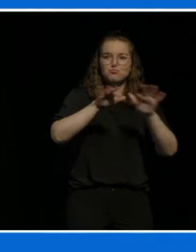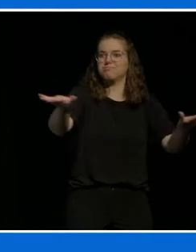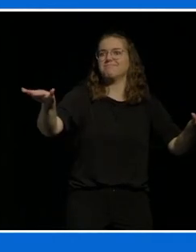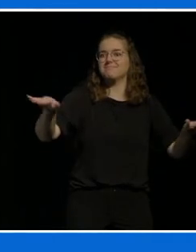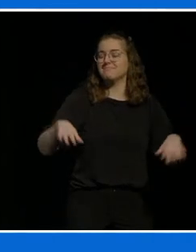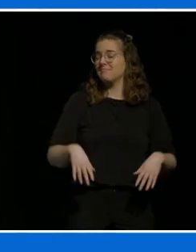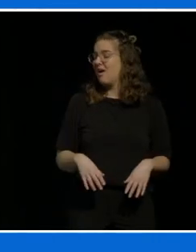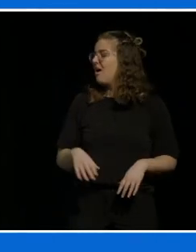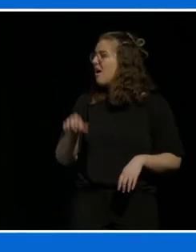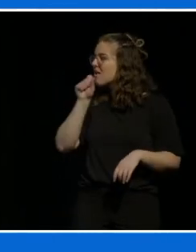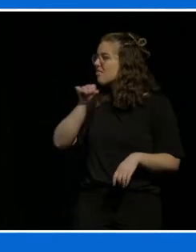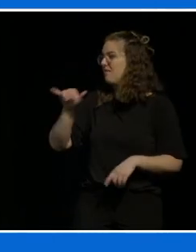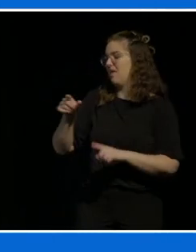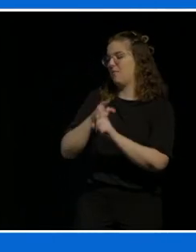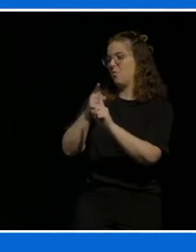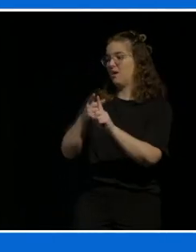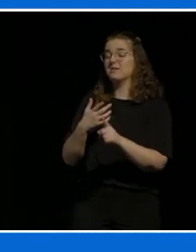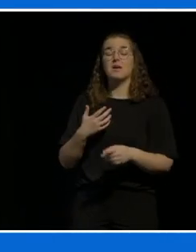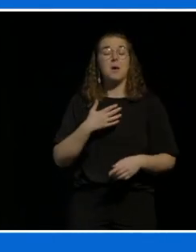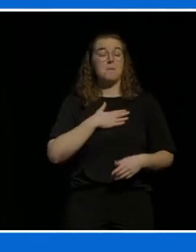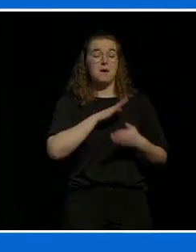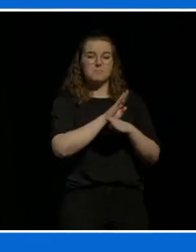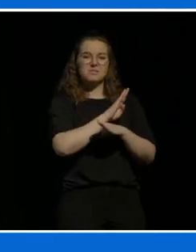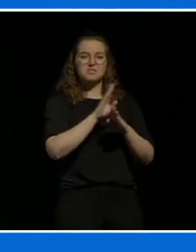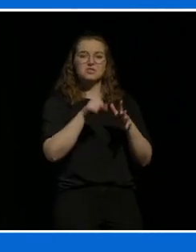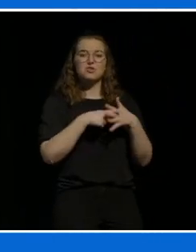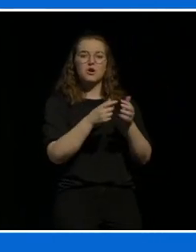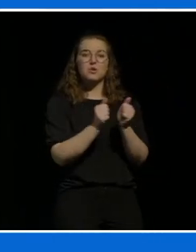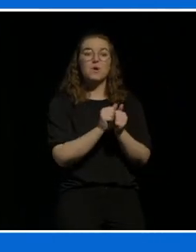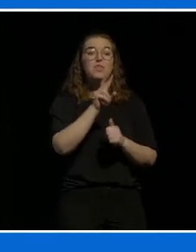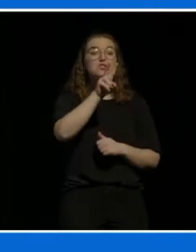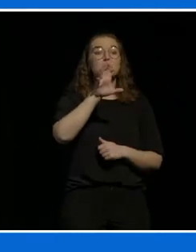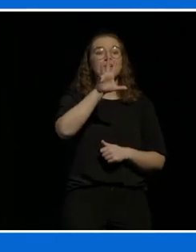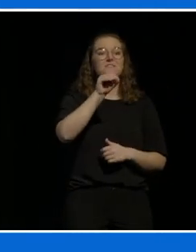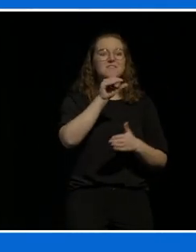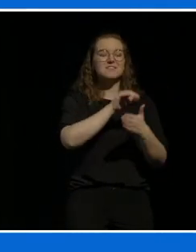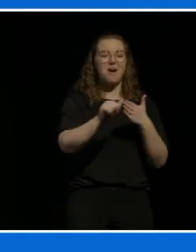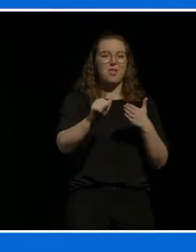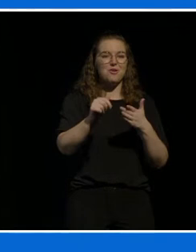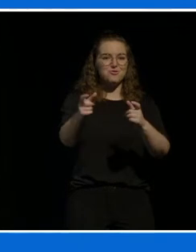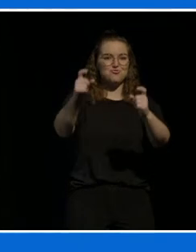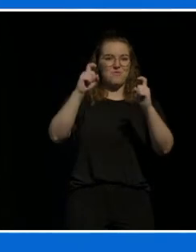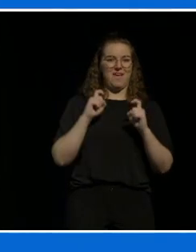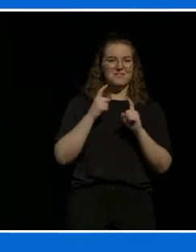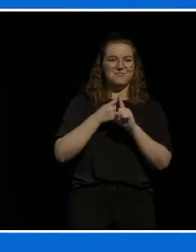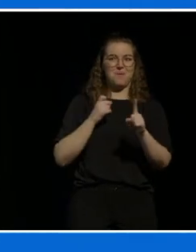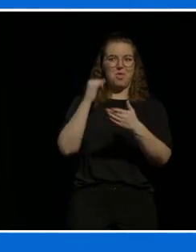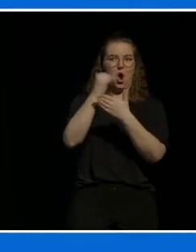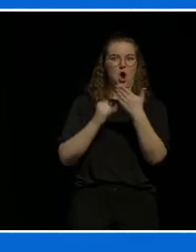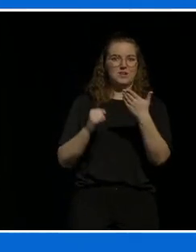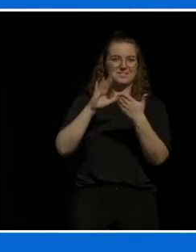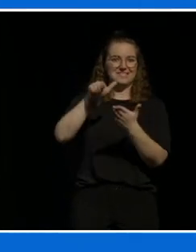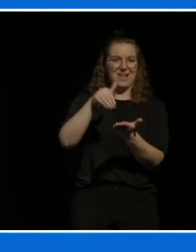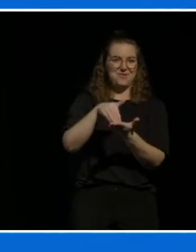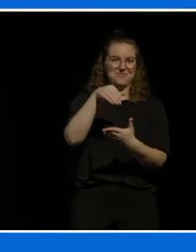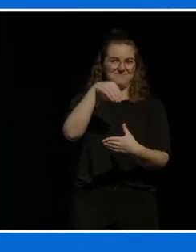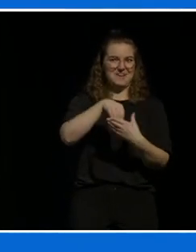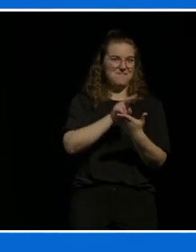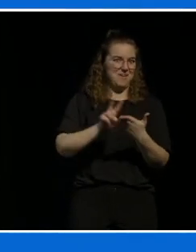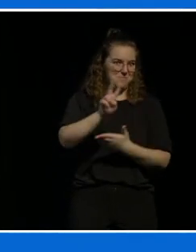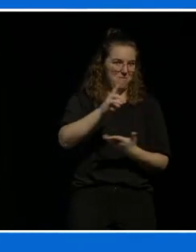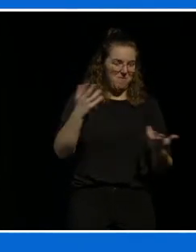and I will say half the story started with a $250 grant that I printed stickers from the Art Center at Vanderbilt's campus.